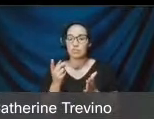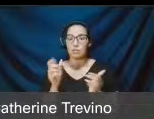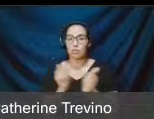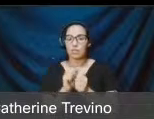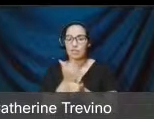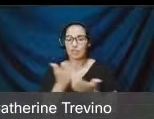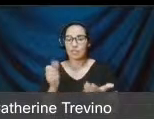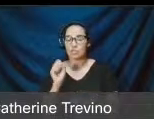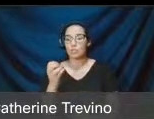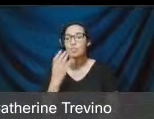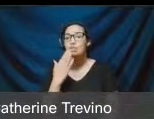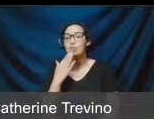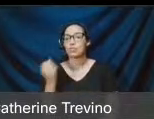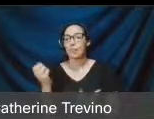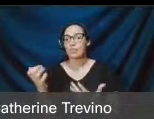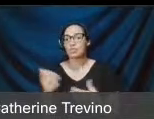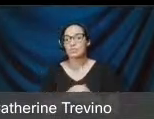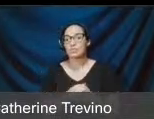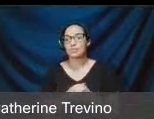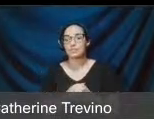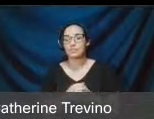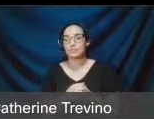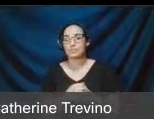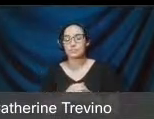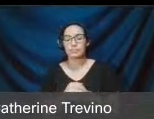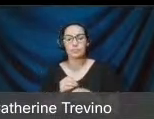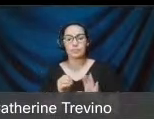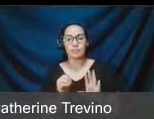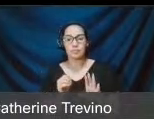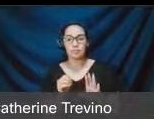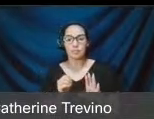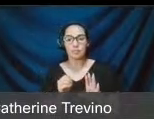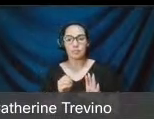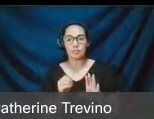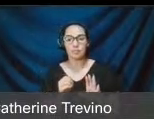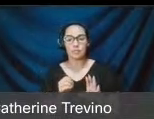Yeah. So thank you. Thank you so much. And what I'll just